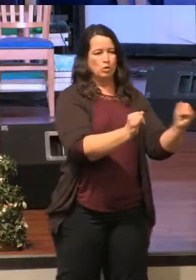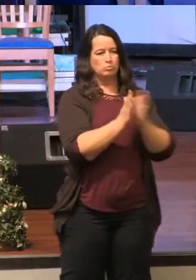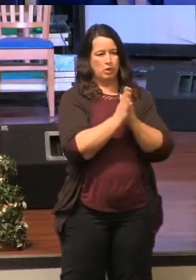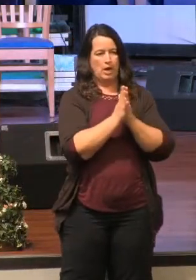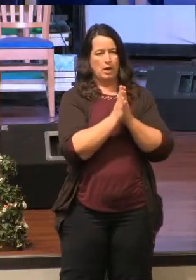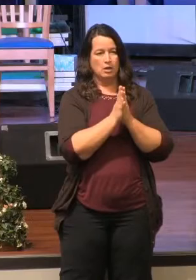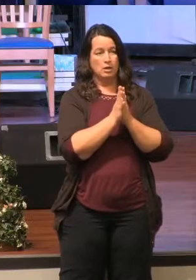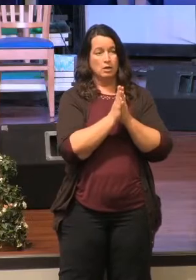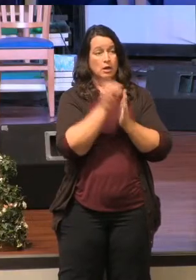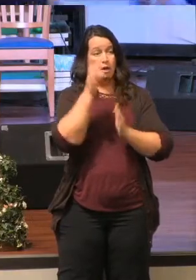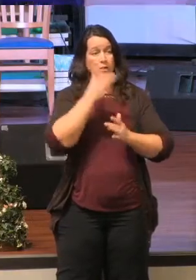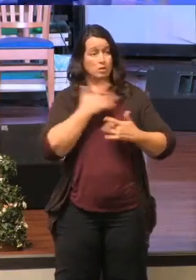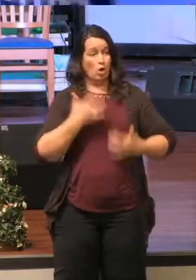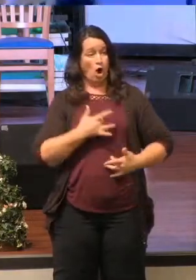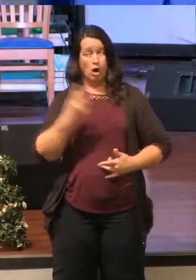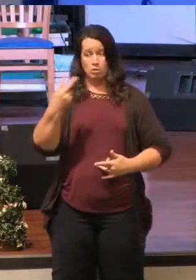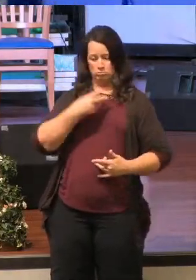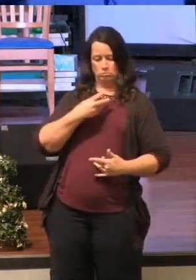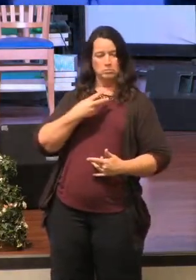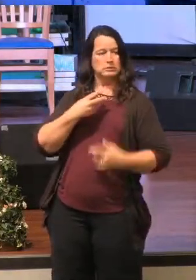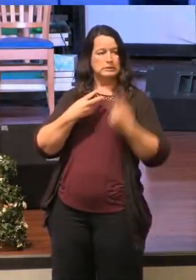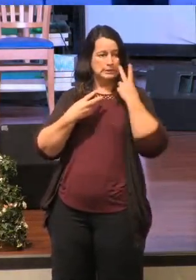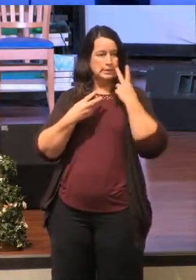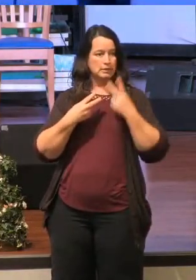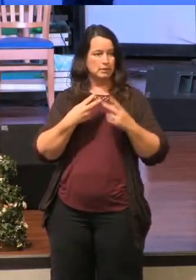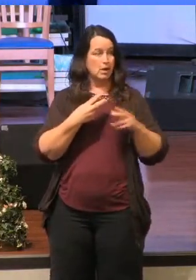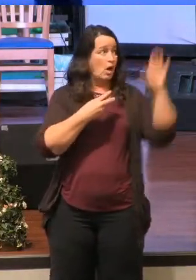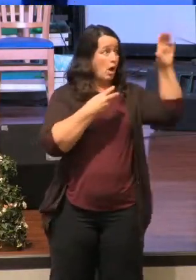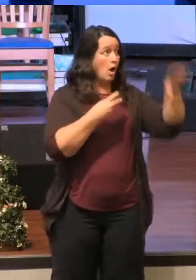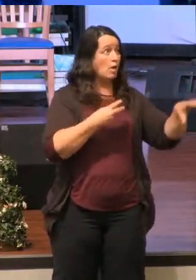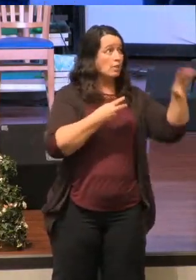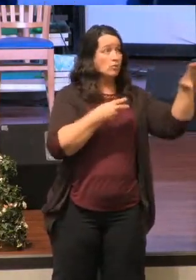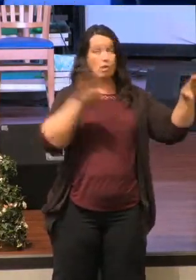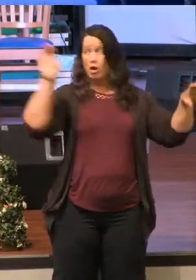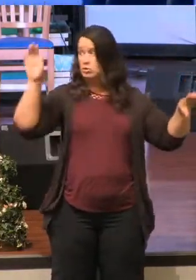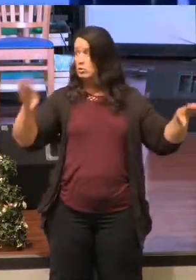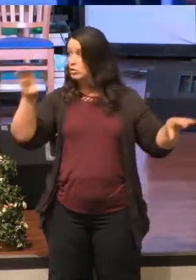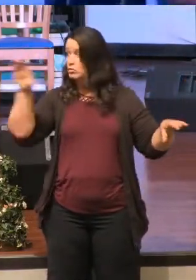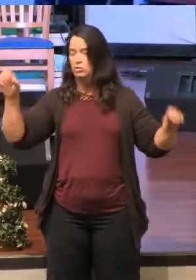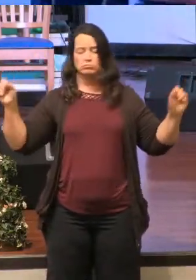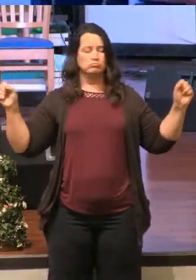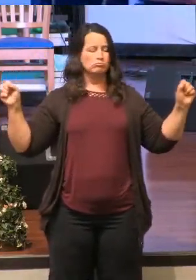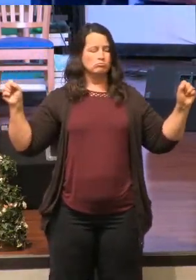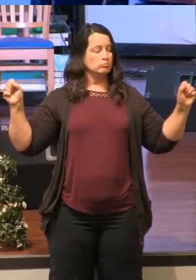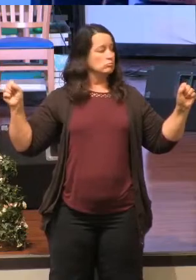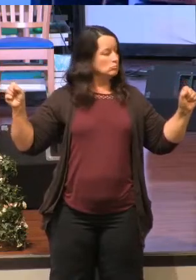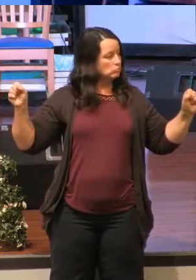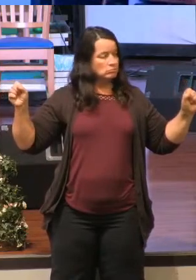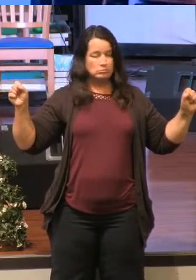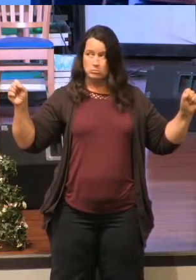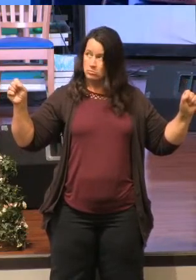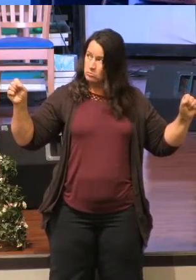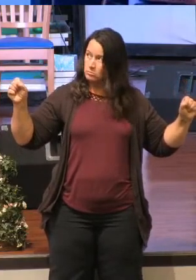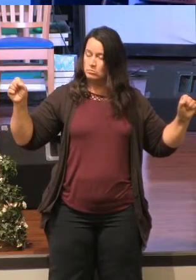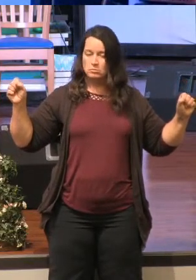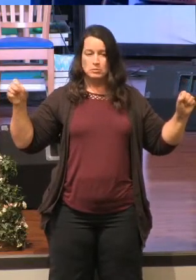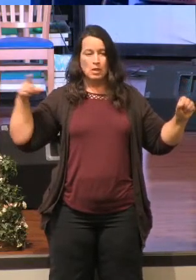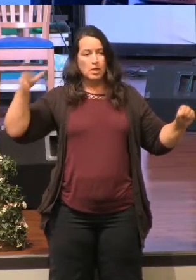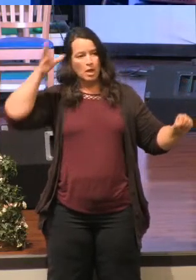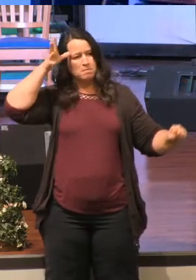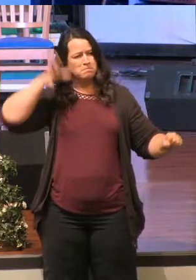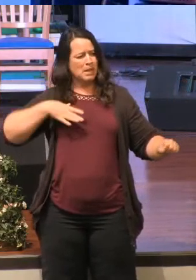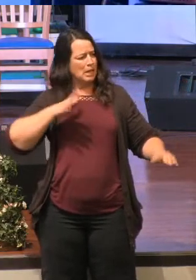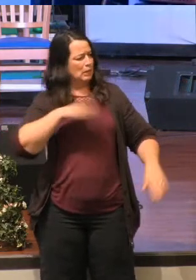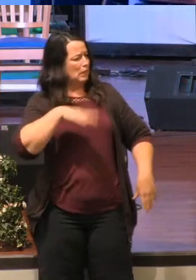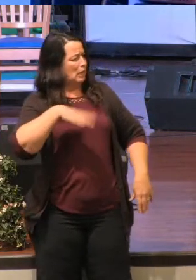sinner, and the thief next to the cross on Jesus, at Jesus' side, he didn't have any pastor lead him in anything, but he cried